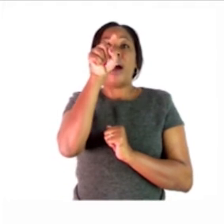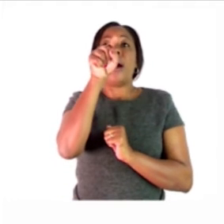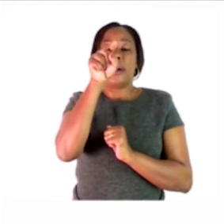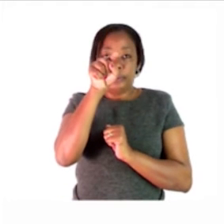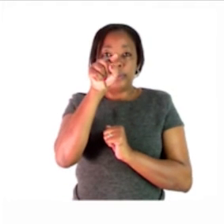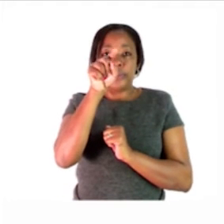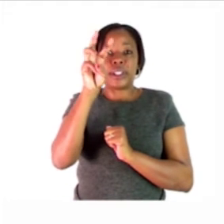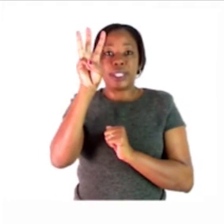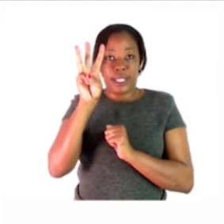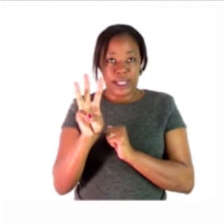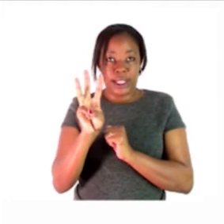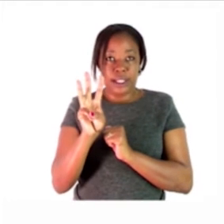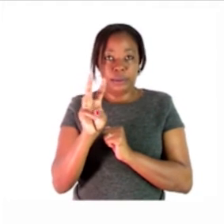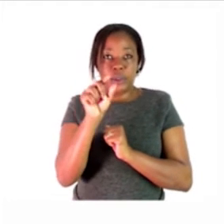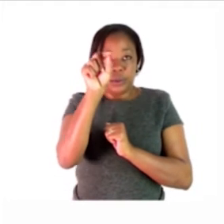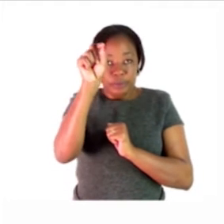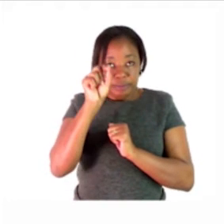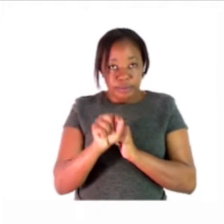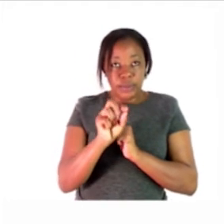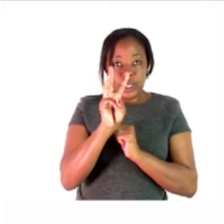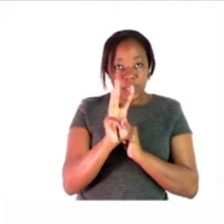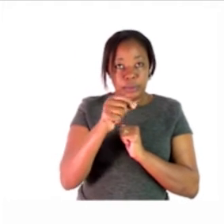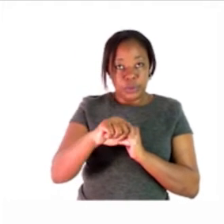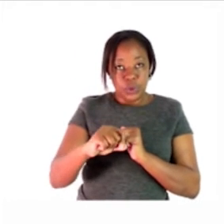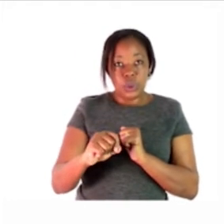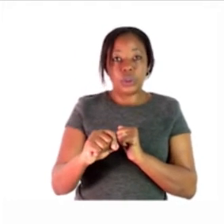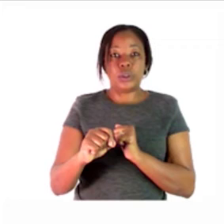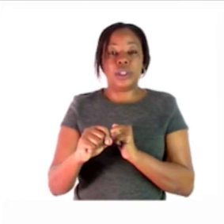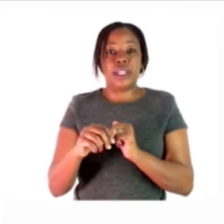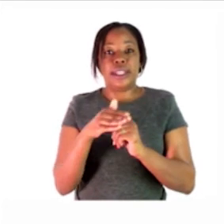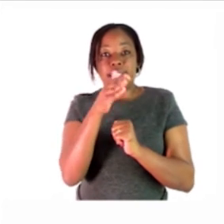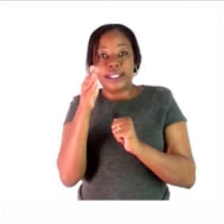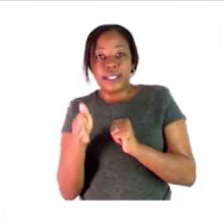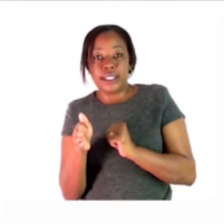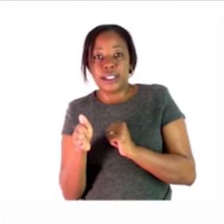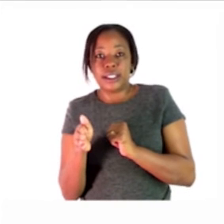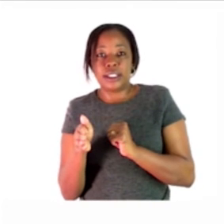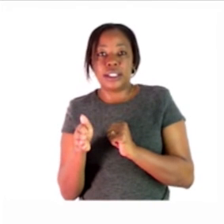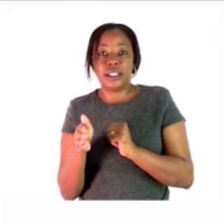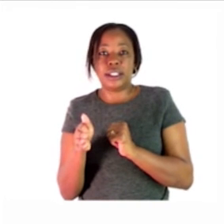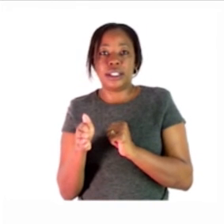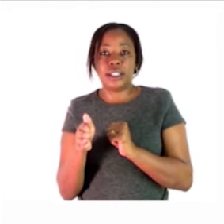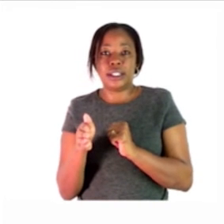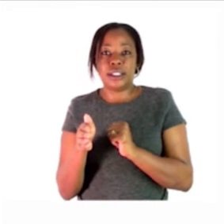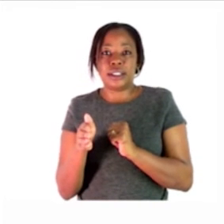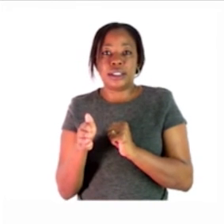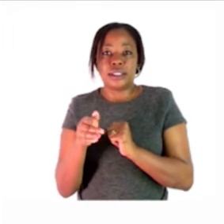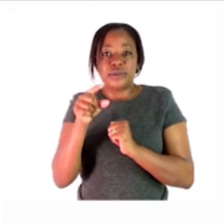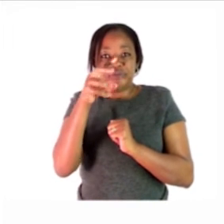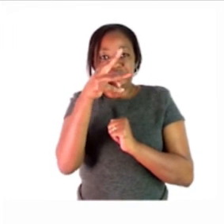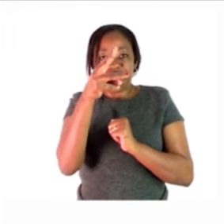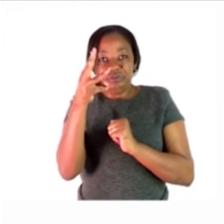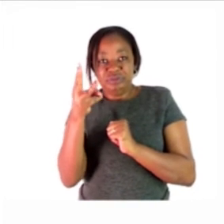the W. And the next one, 3 corner lines